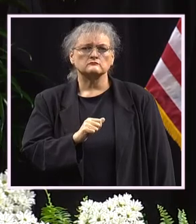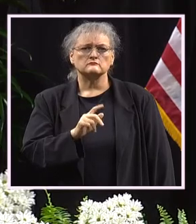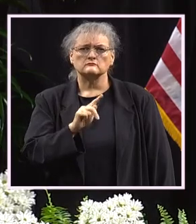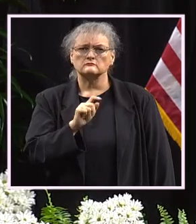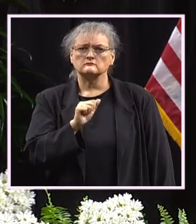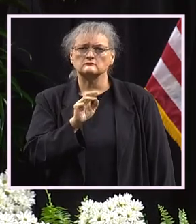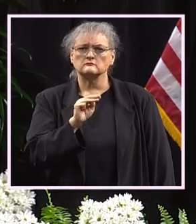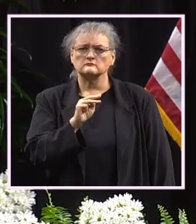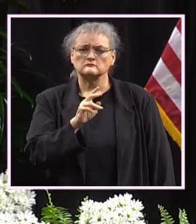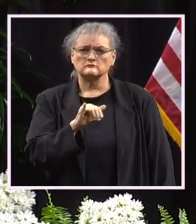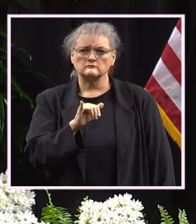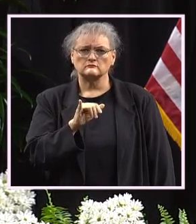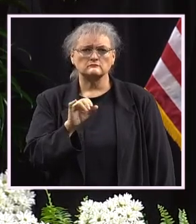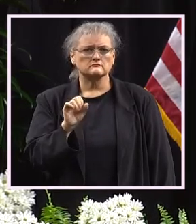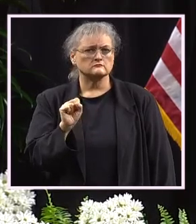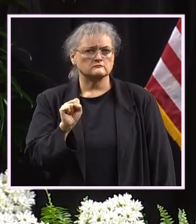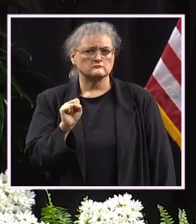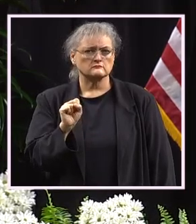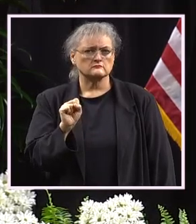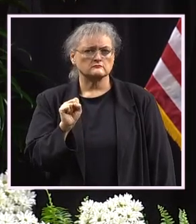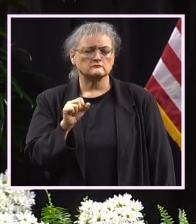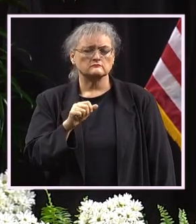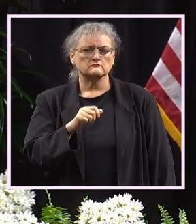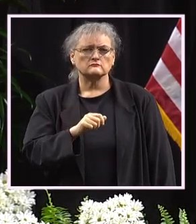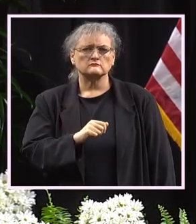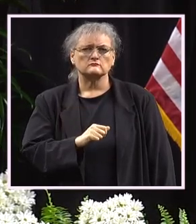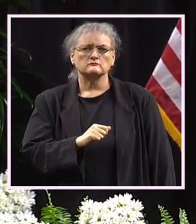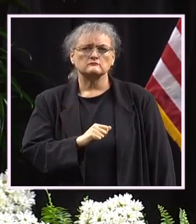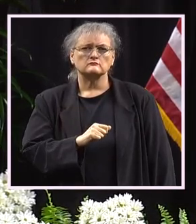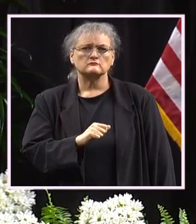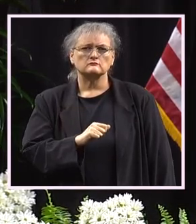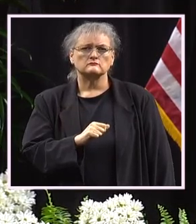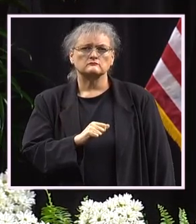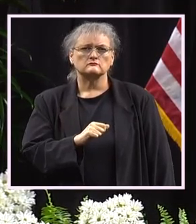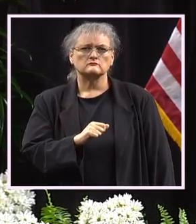Tammy Lee Smith, MBA.